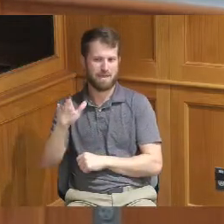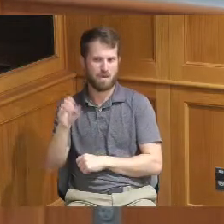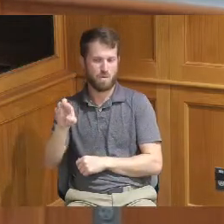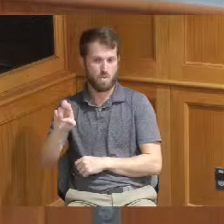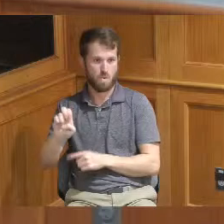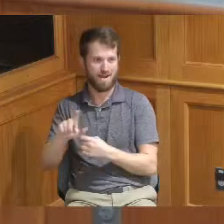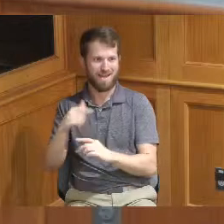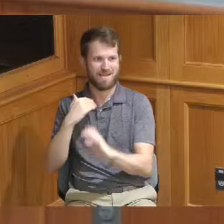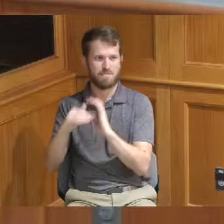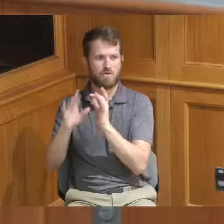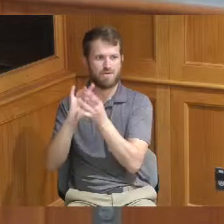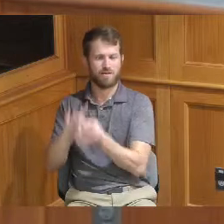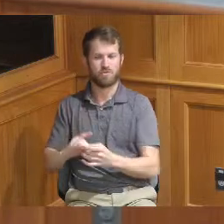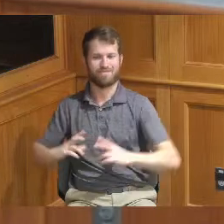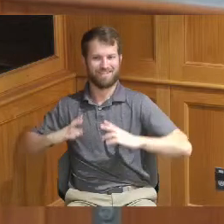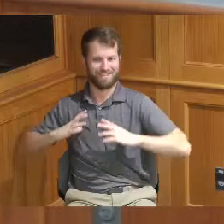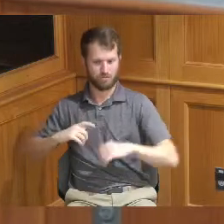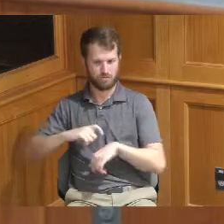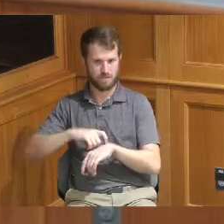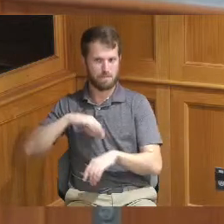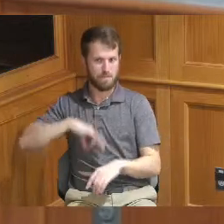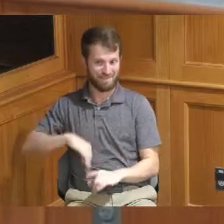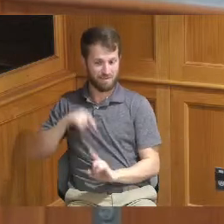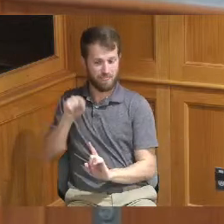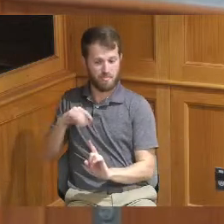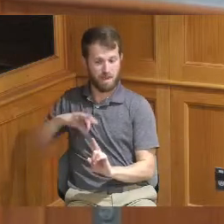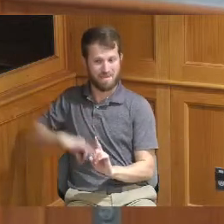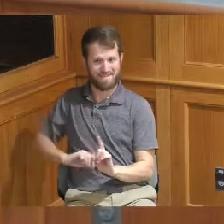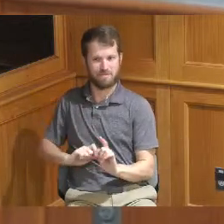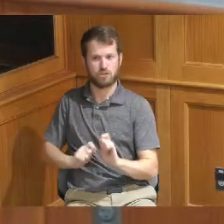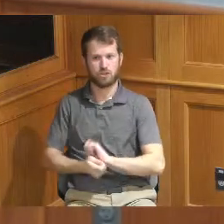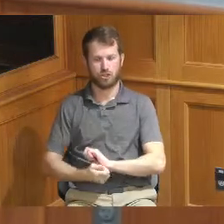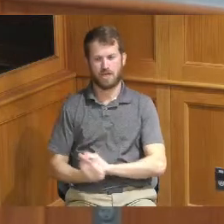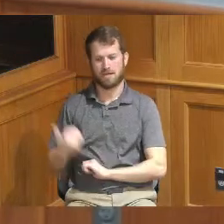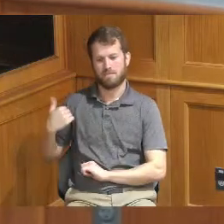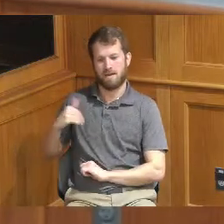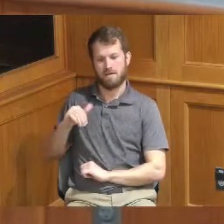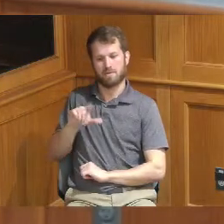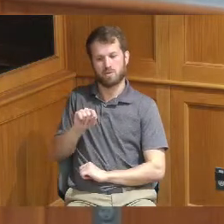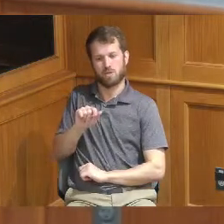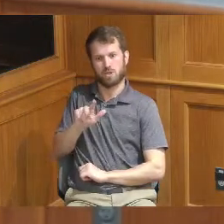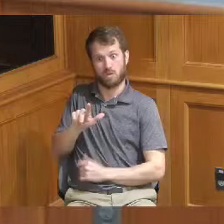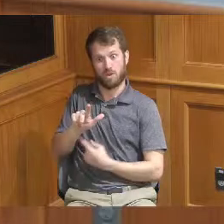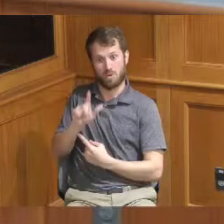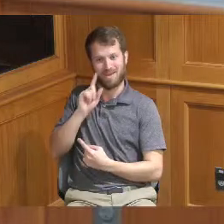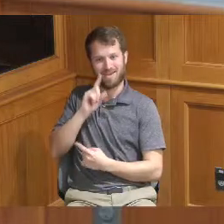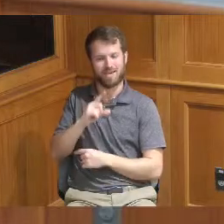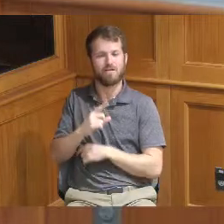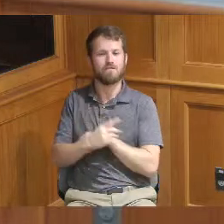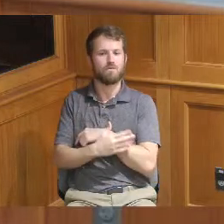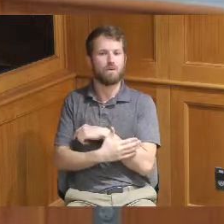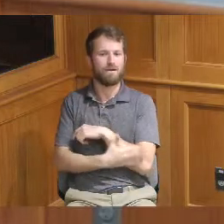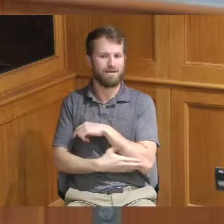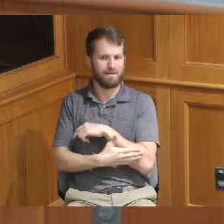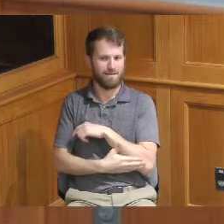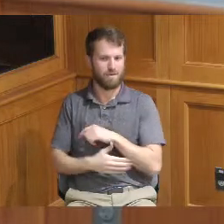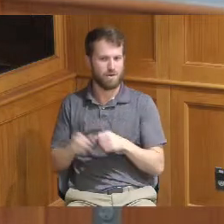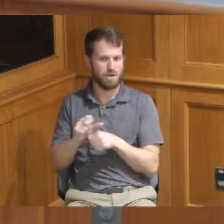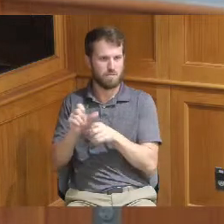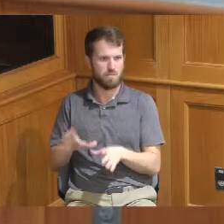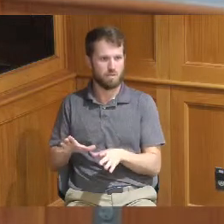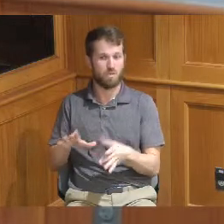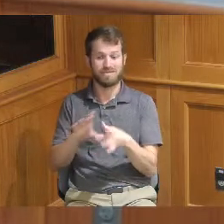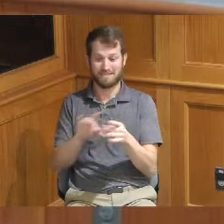emailed you regarding the vacation time benefit. That benefit was changed in 2023 for Hamilton County employees, and specifically stated the goal of